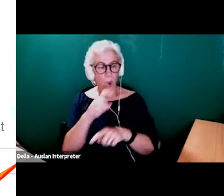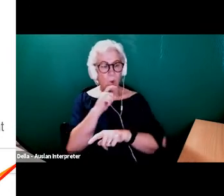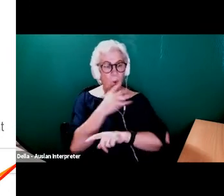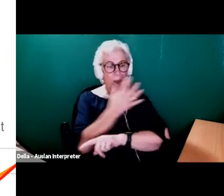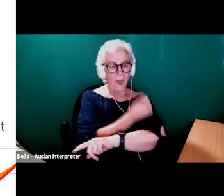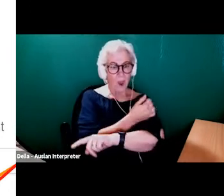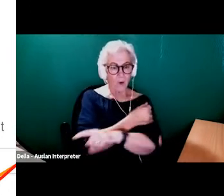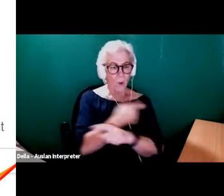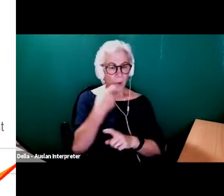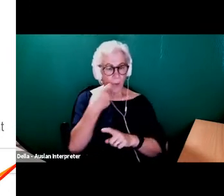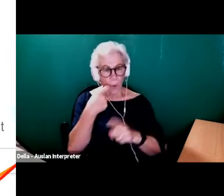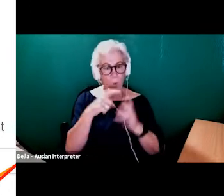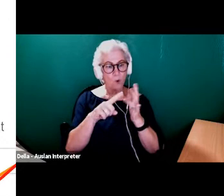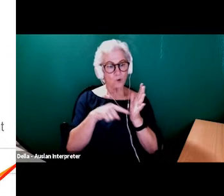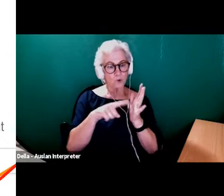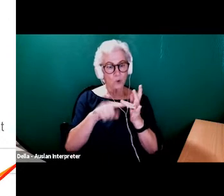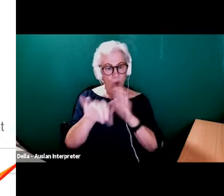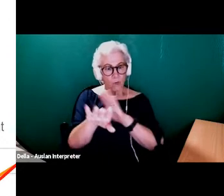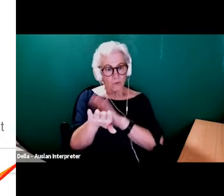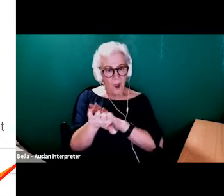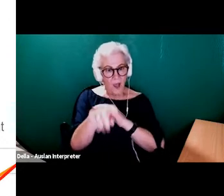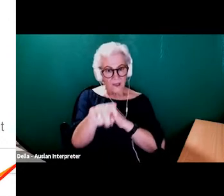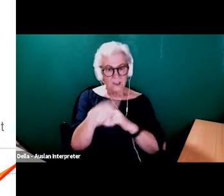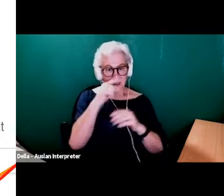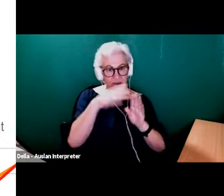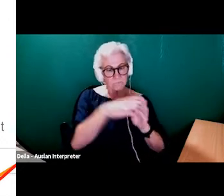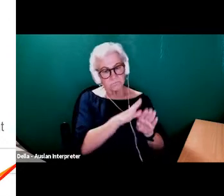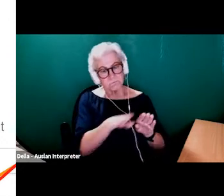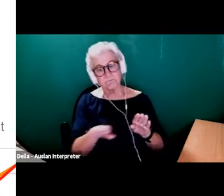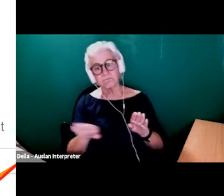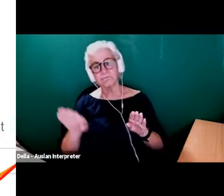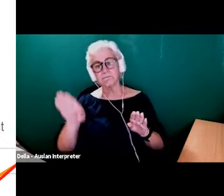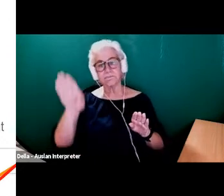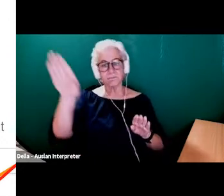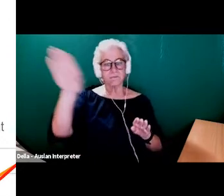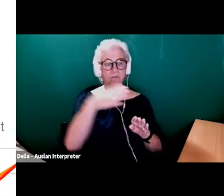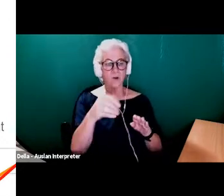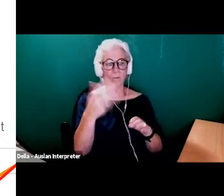bottom right-hand side of this slide. You can see those increases from the late 1970s.